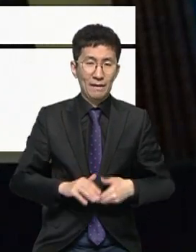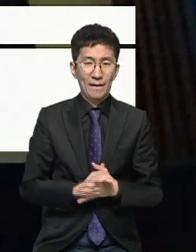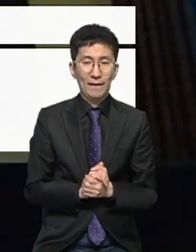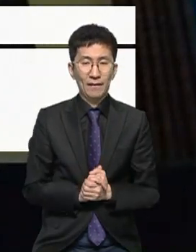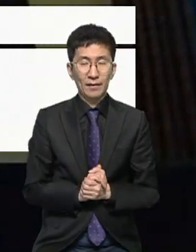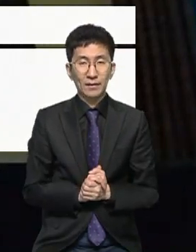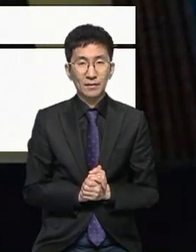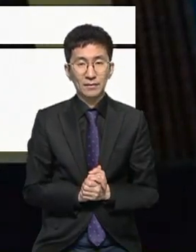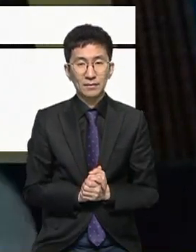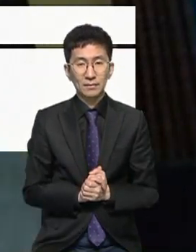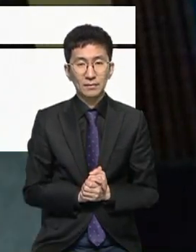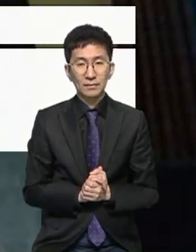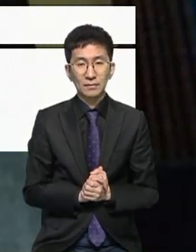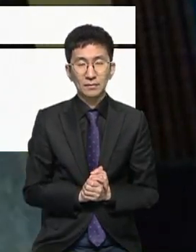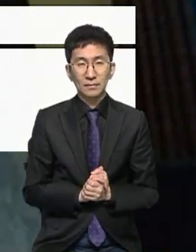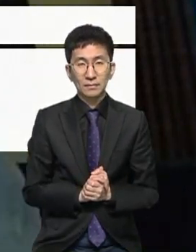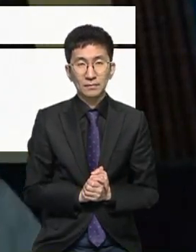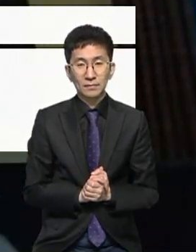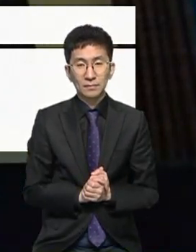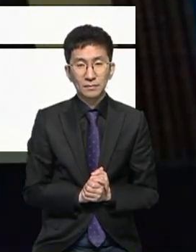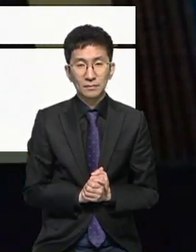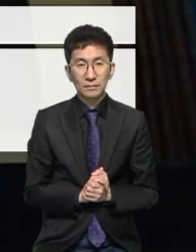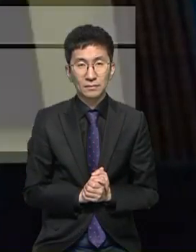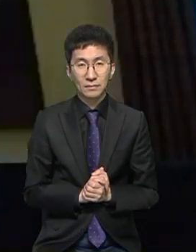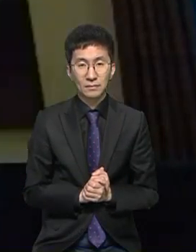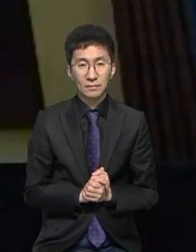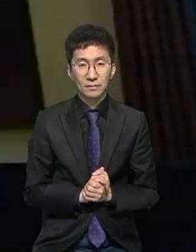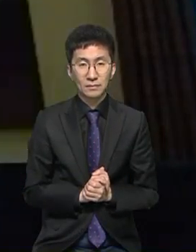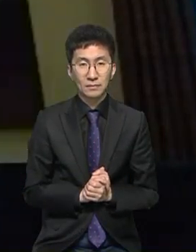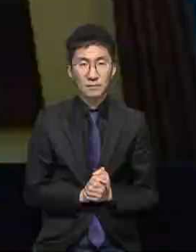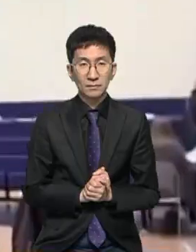full spectrum of benefit?